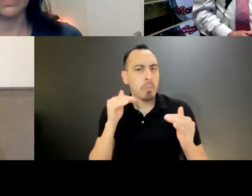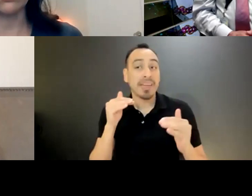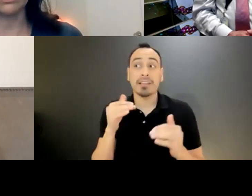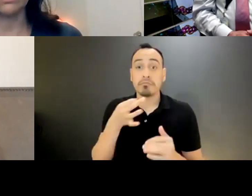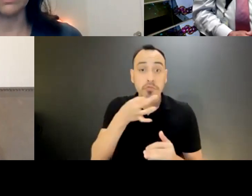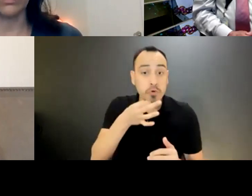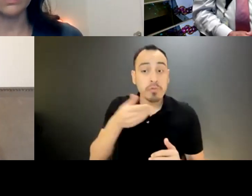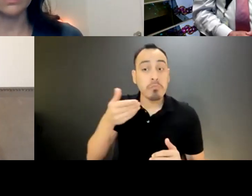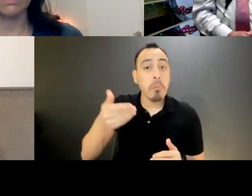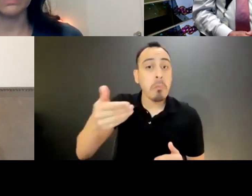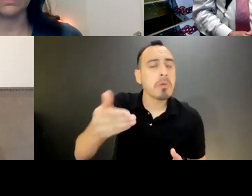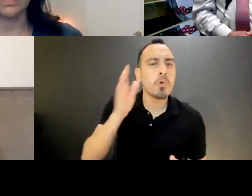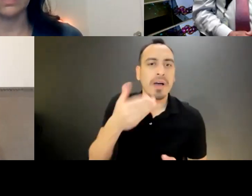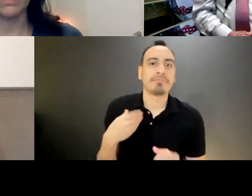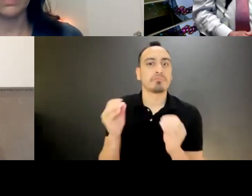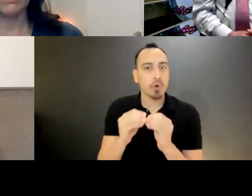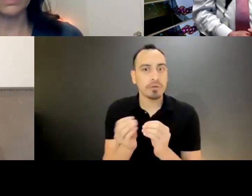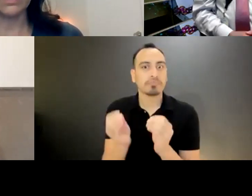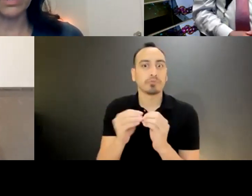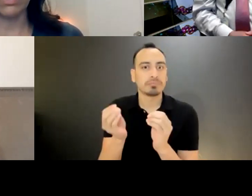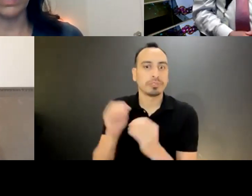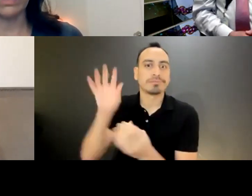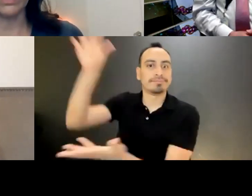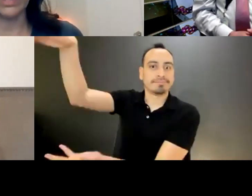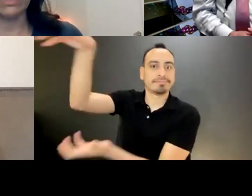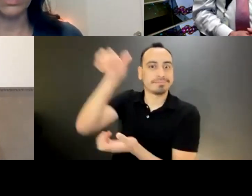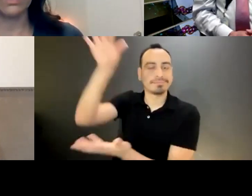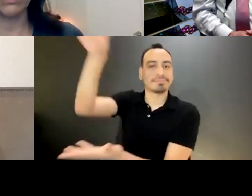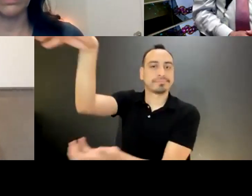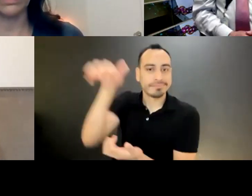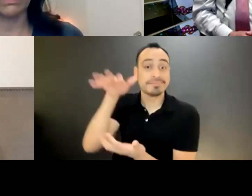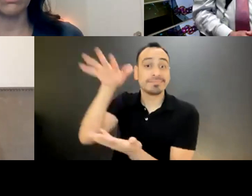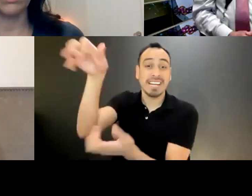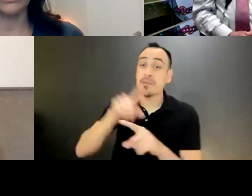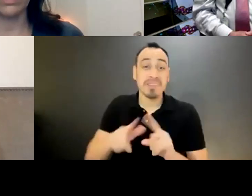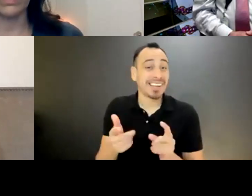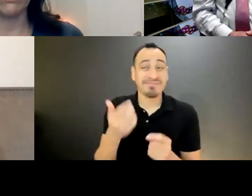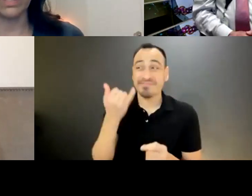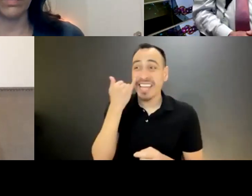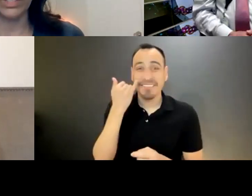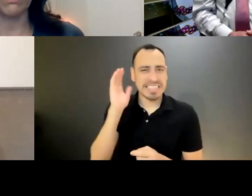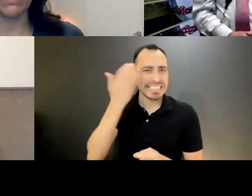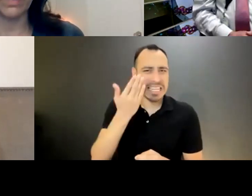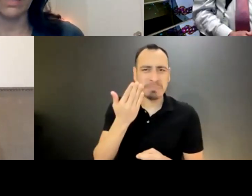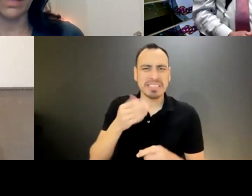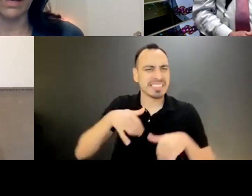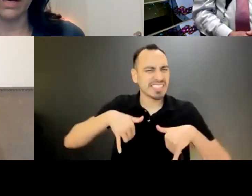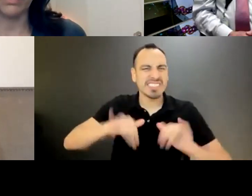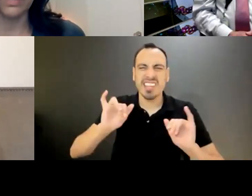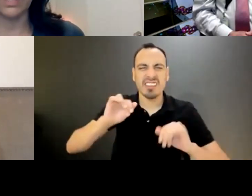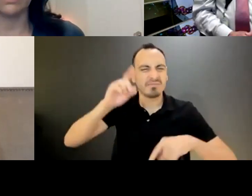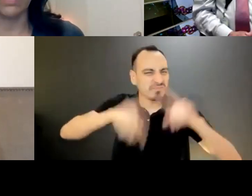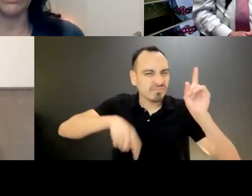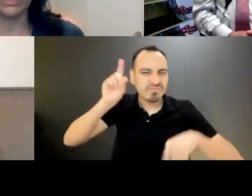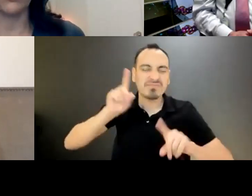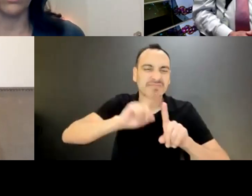increasing allocations in the weeks and months to come. But there's still quite a variation, and we really don't know. We know about a couple